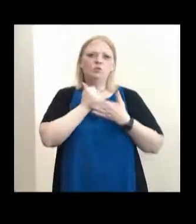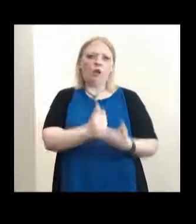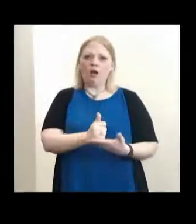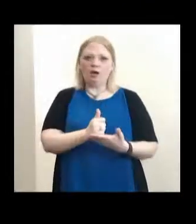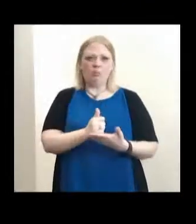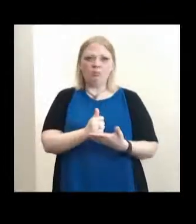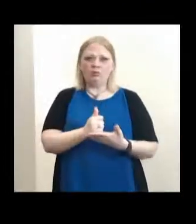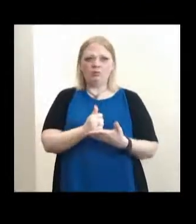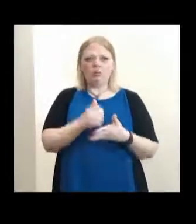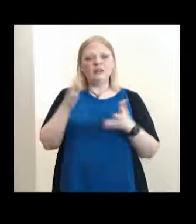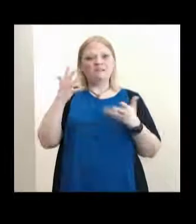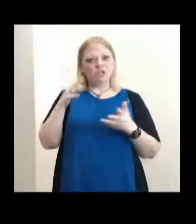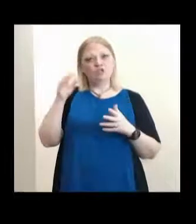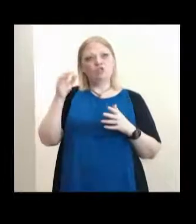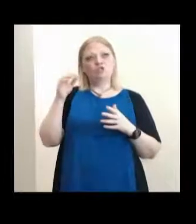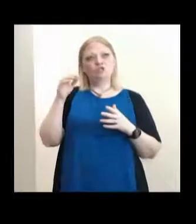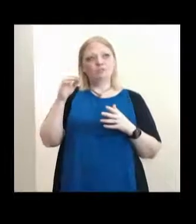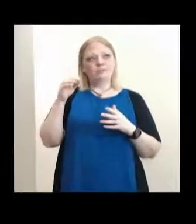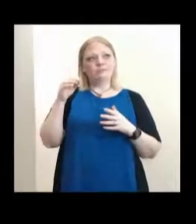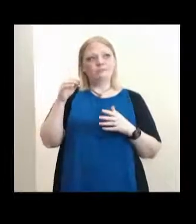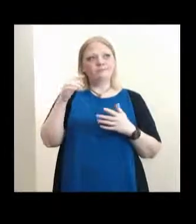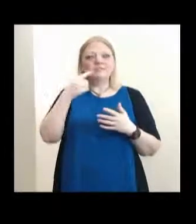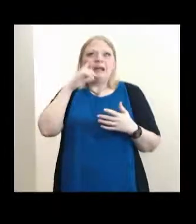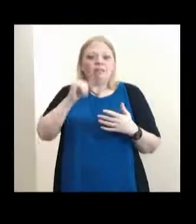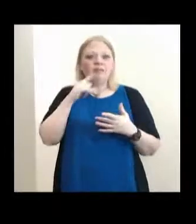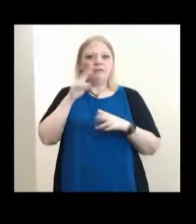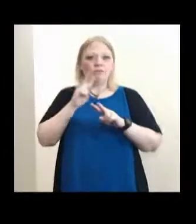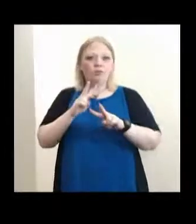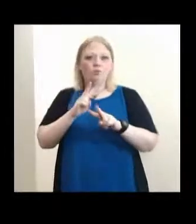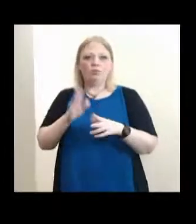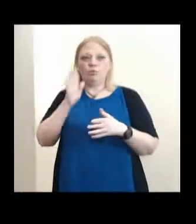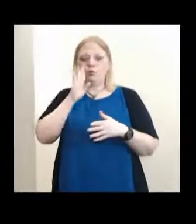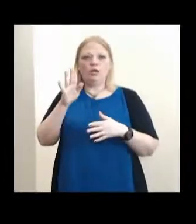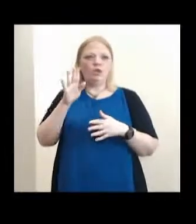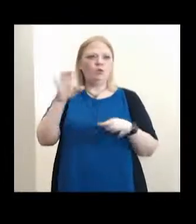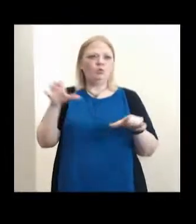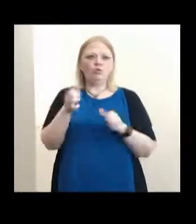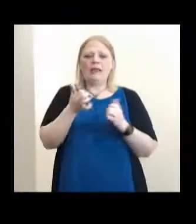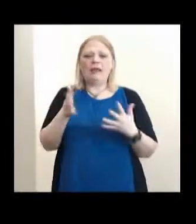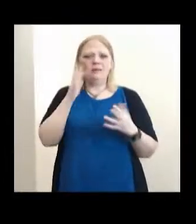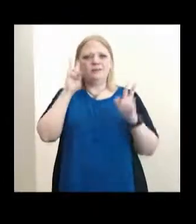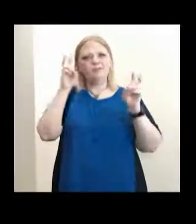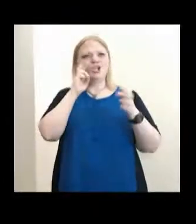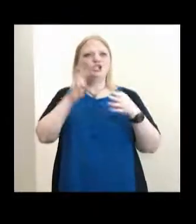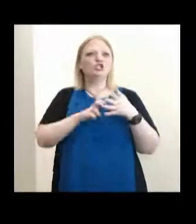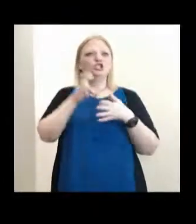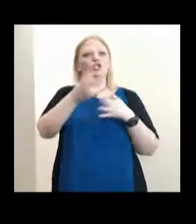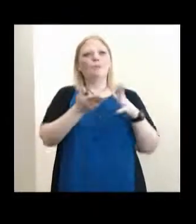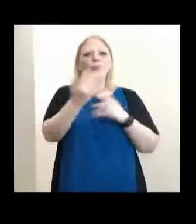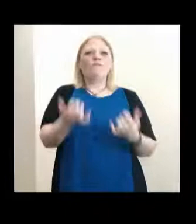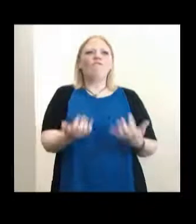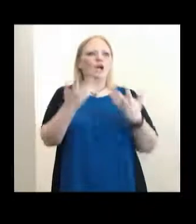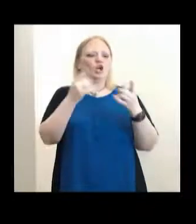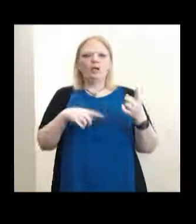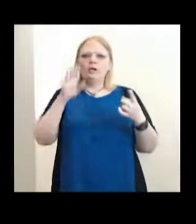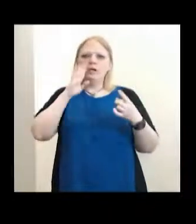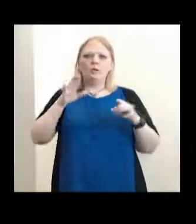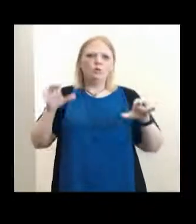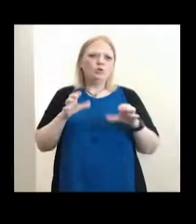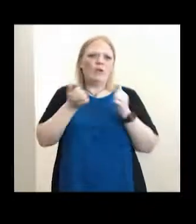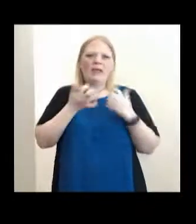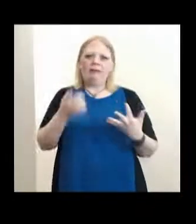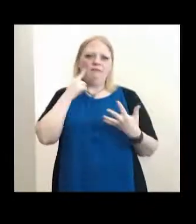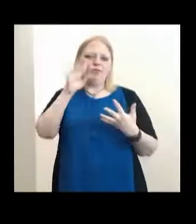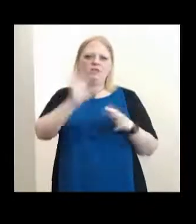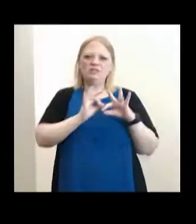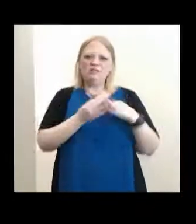was noted in the funeral today, he jumped through fire for the people that he loved, his family and his friends. We already miss him,